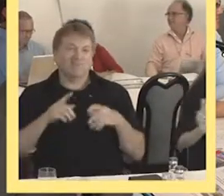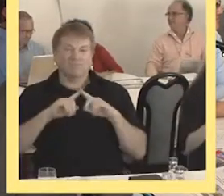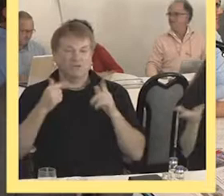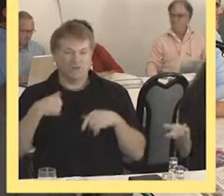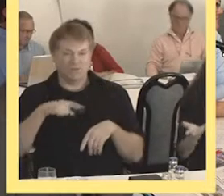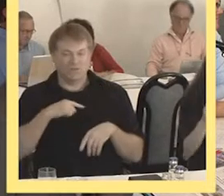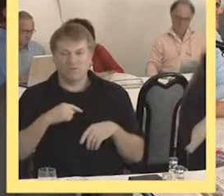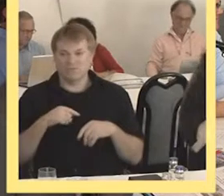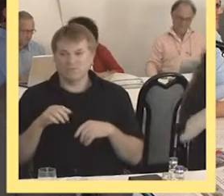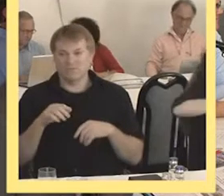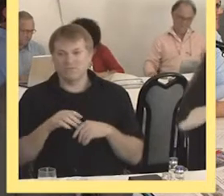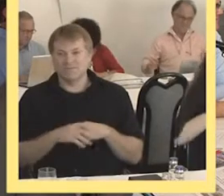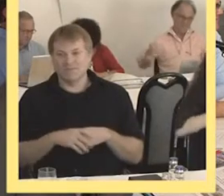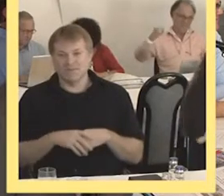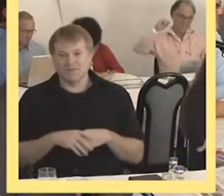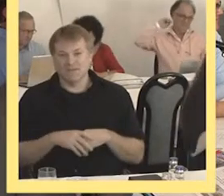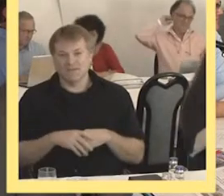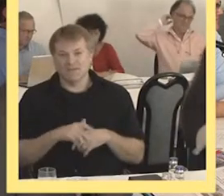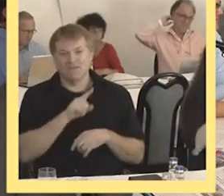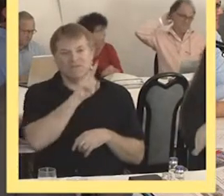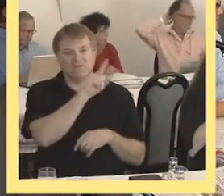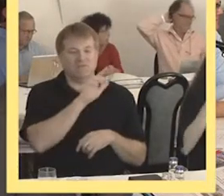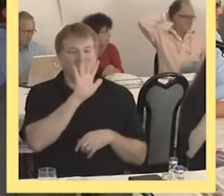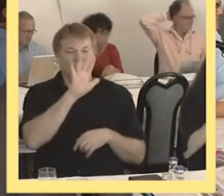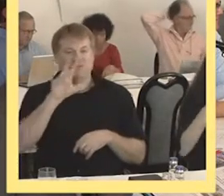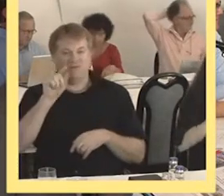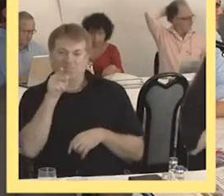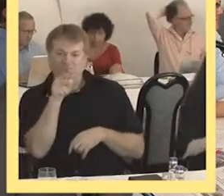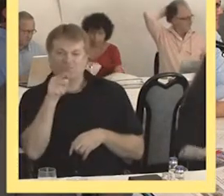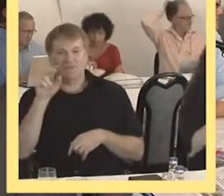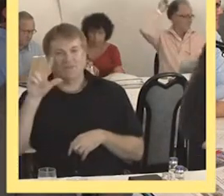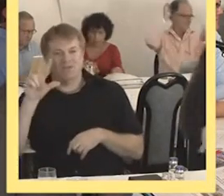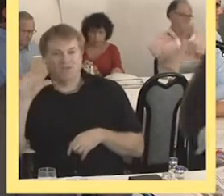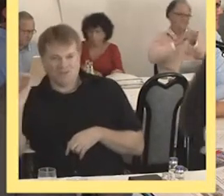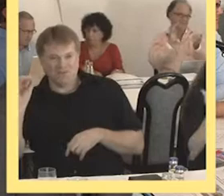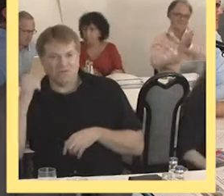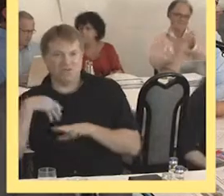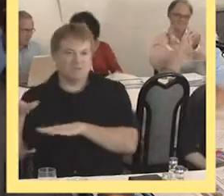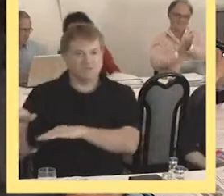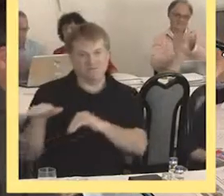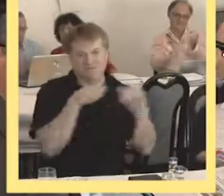leave at 15:30 from here. So thank you very much again.